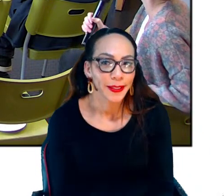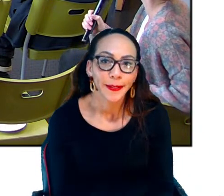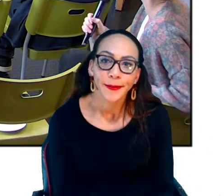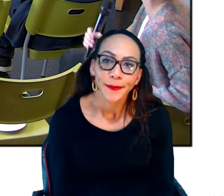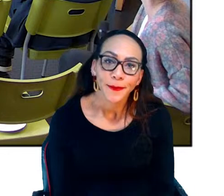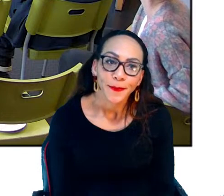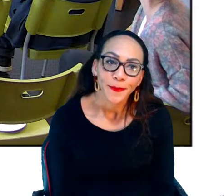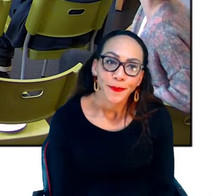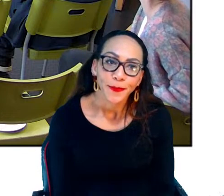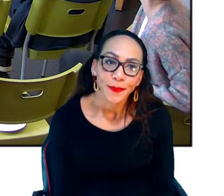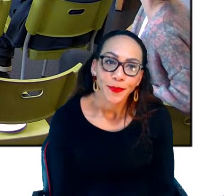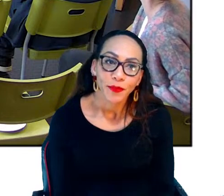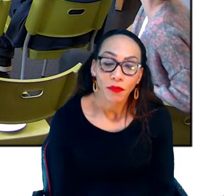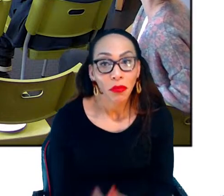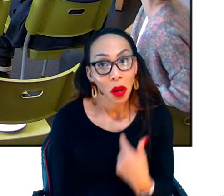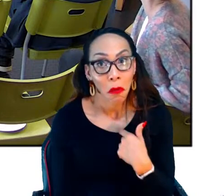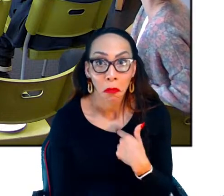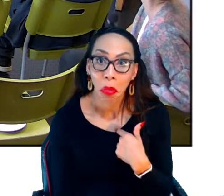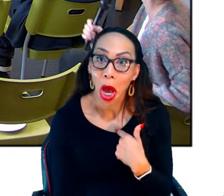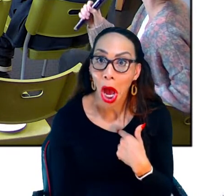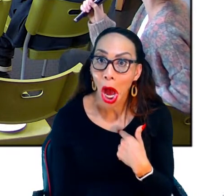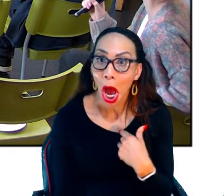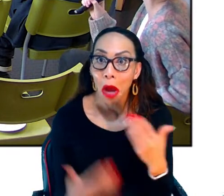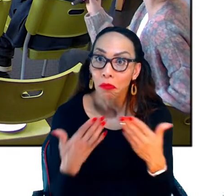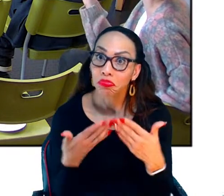But I'm certainly open to exploring it. Yeah.